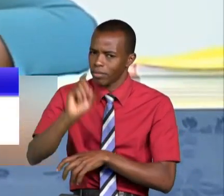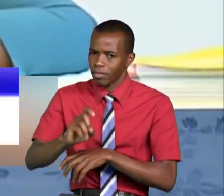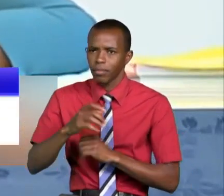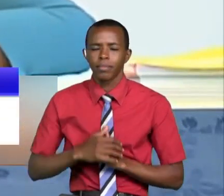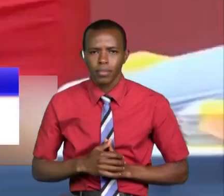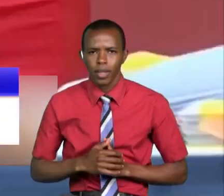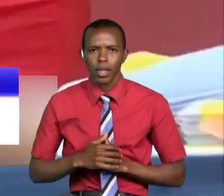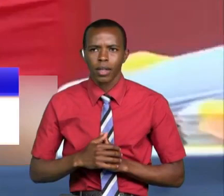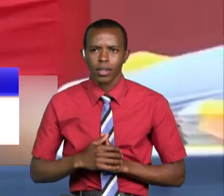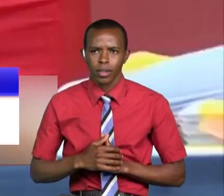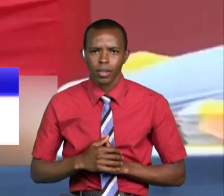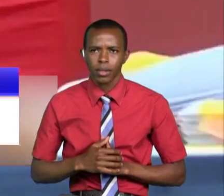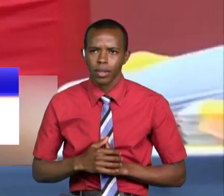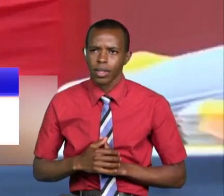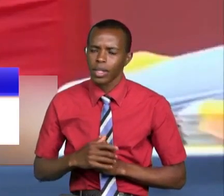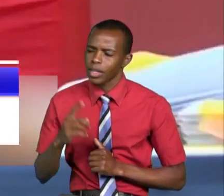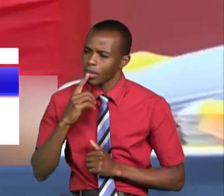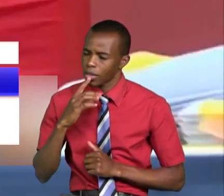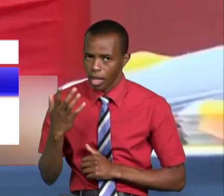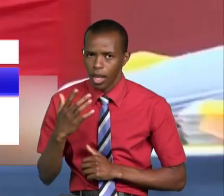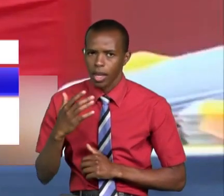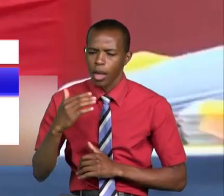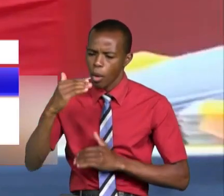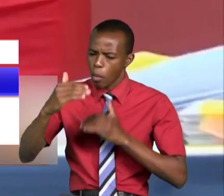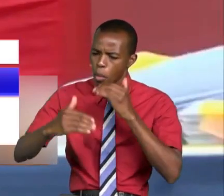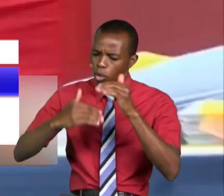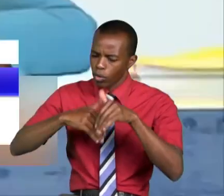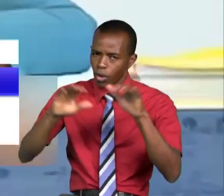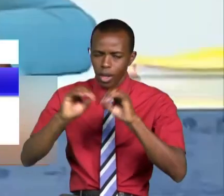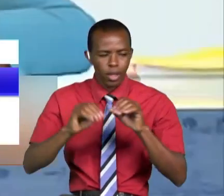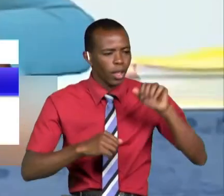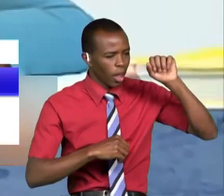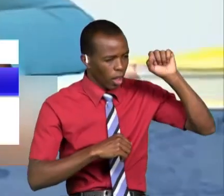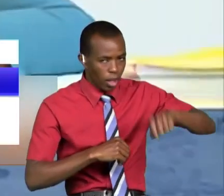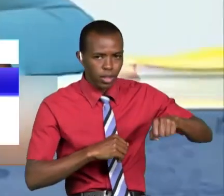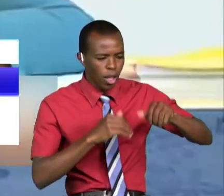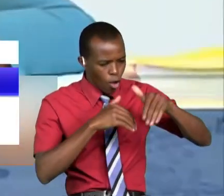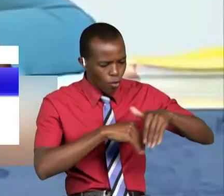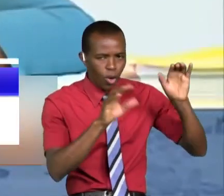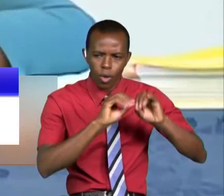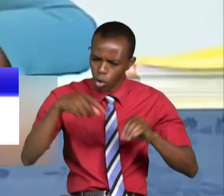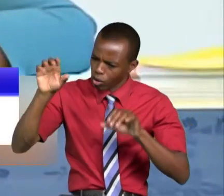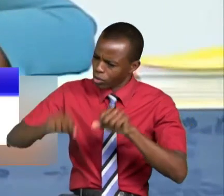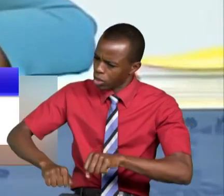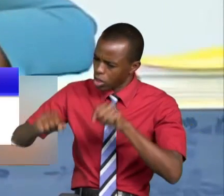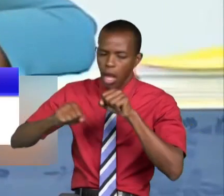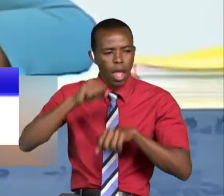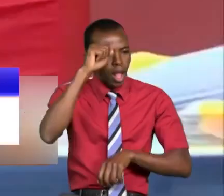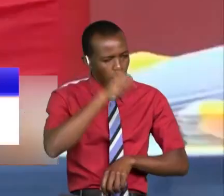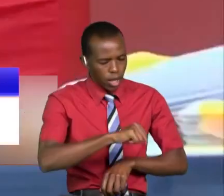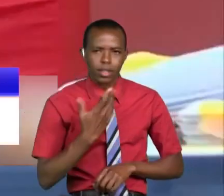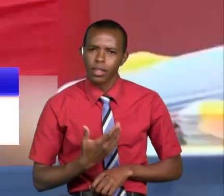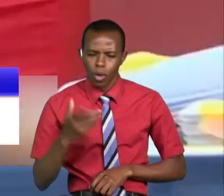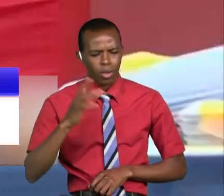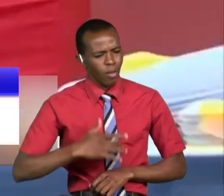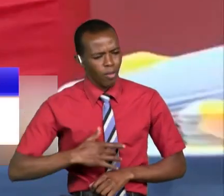The procedure, okay, let's not say illegal. The procedure was not followed. Yes, it was not followed. And you were the chair there. Yes. And what makes